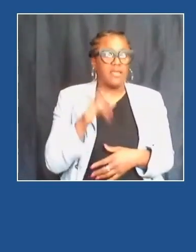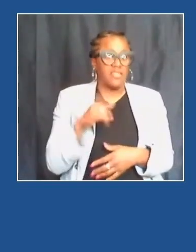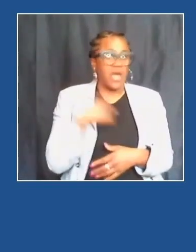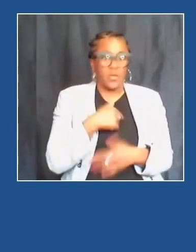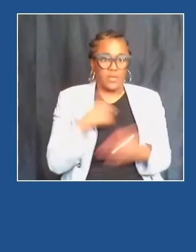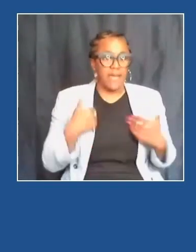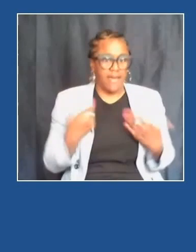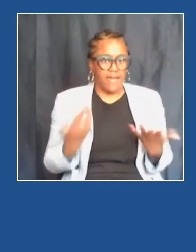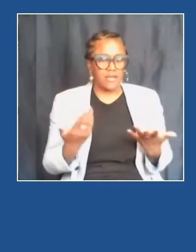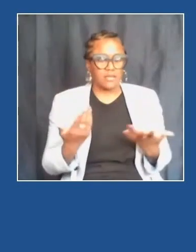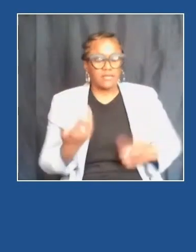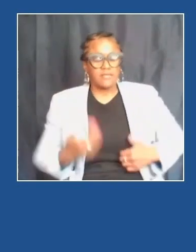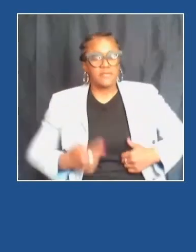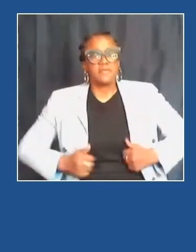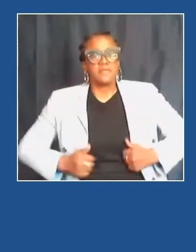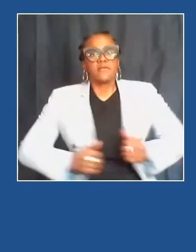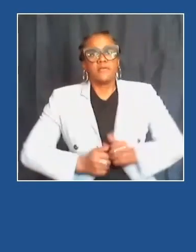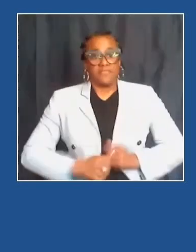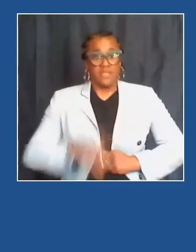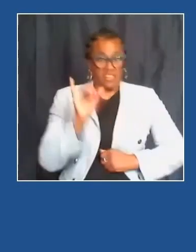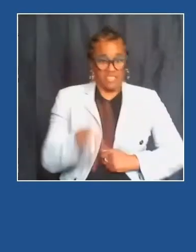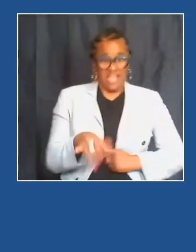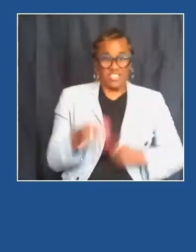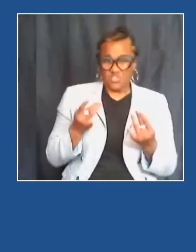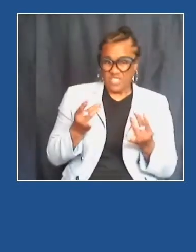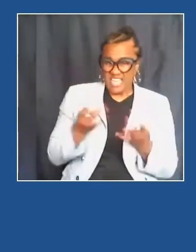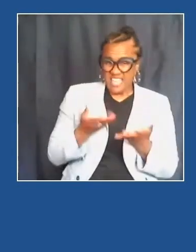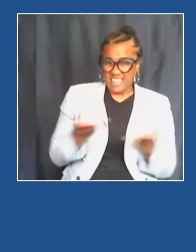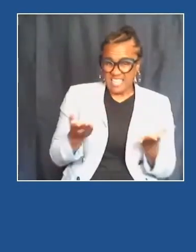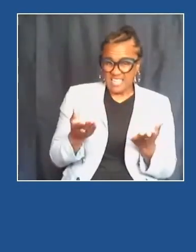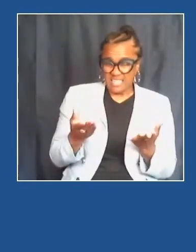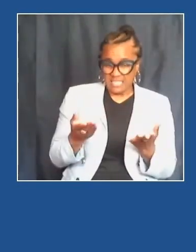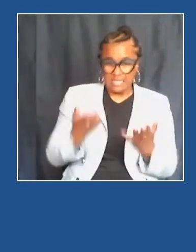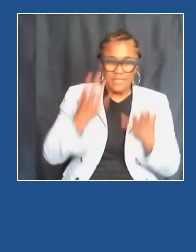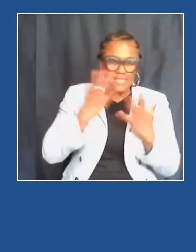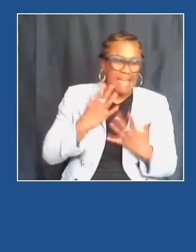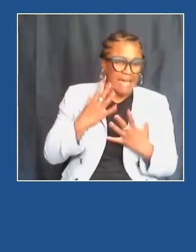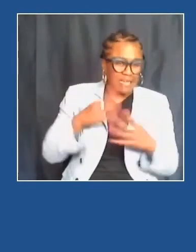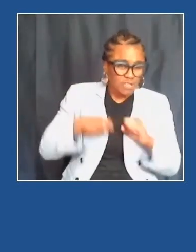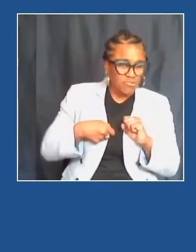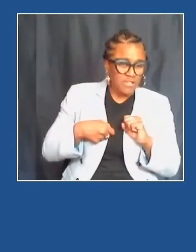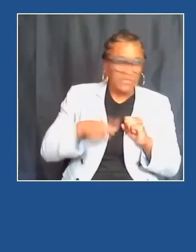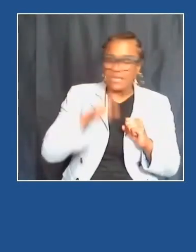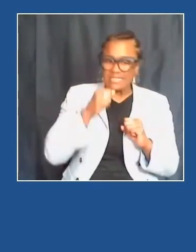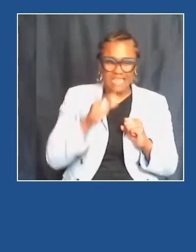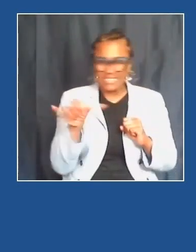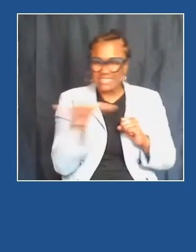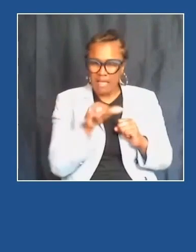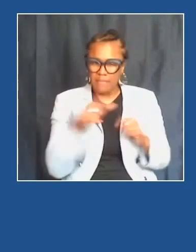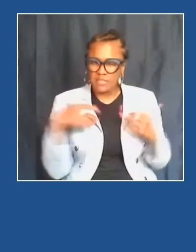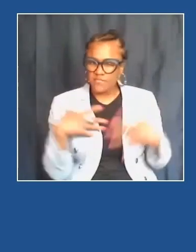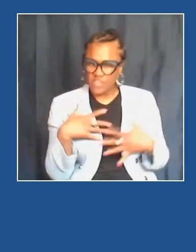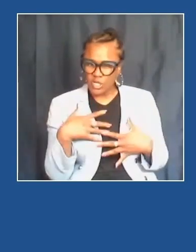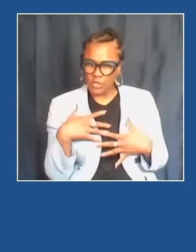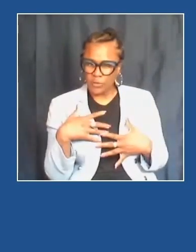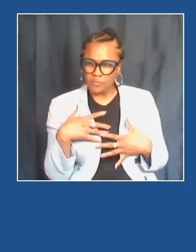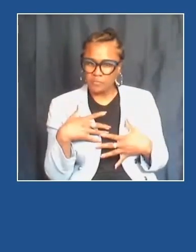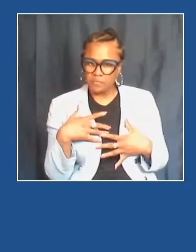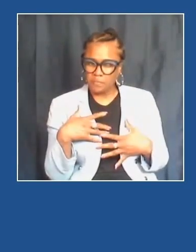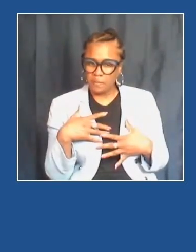had. Okay? That's the tricky thing about sadness and grief. Unlike fear, okay, it